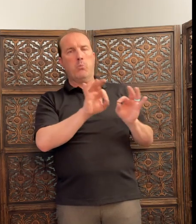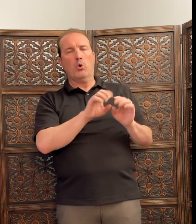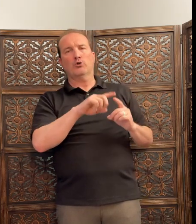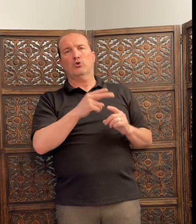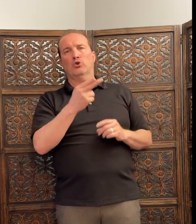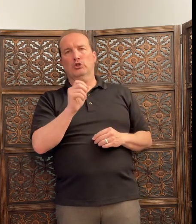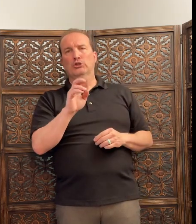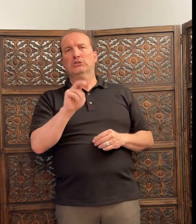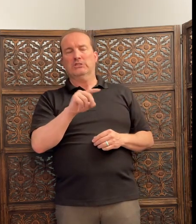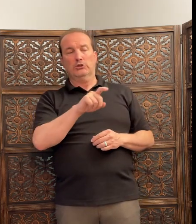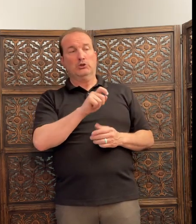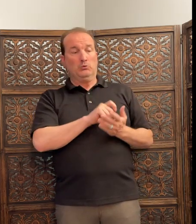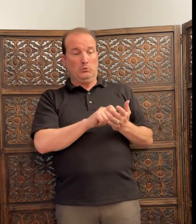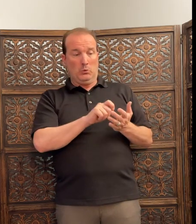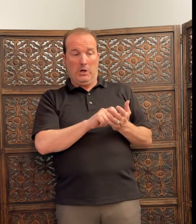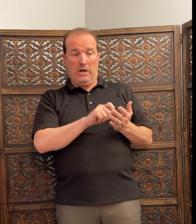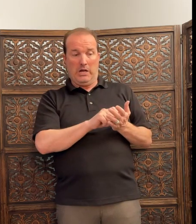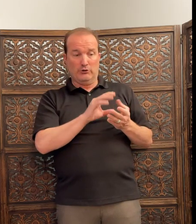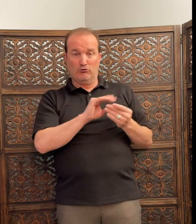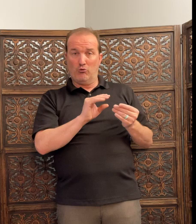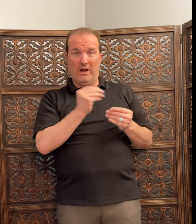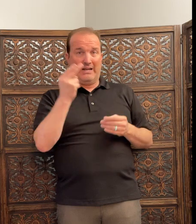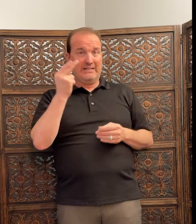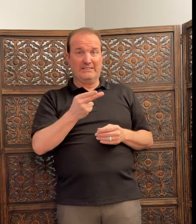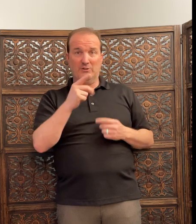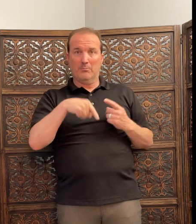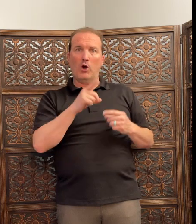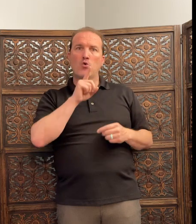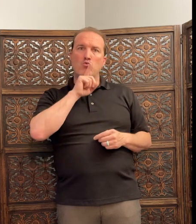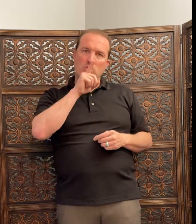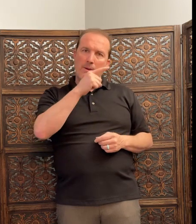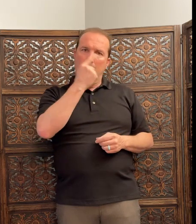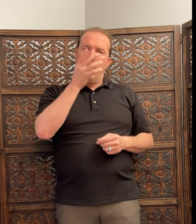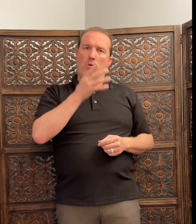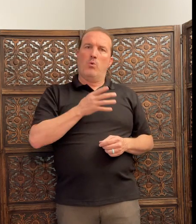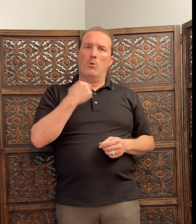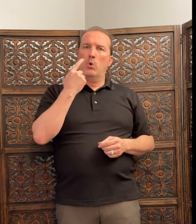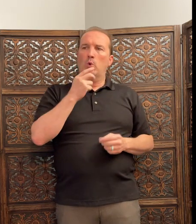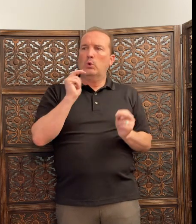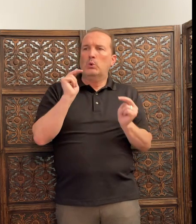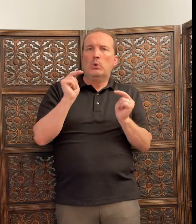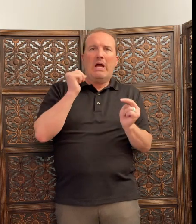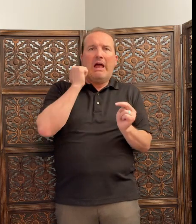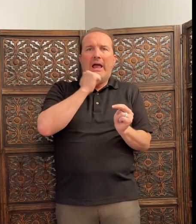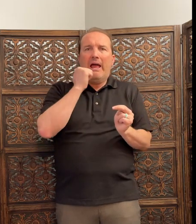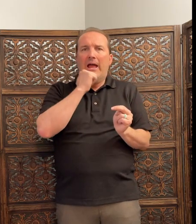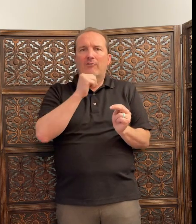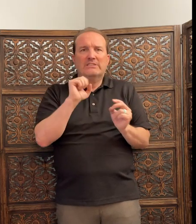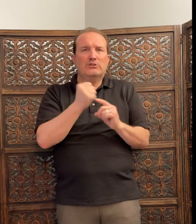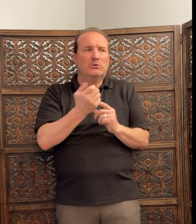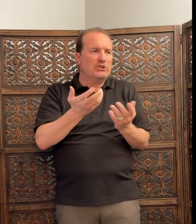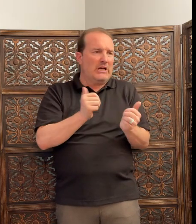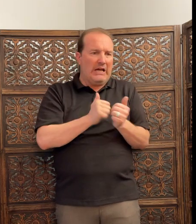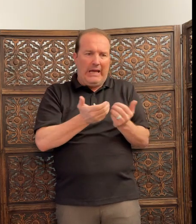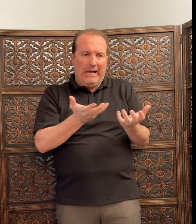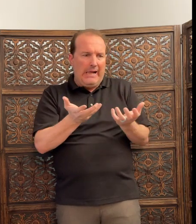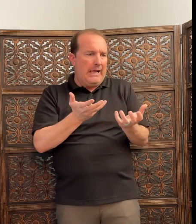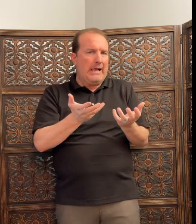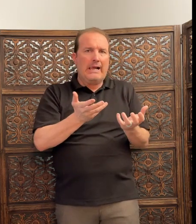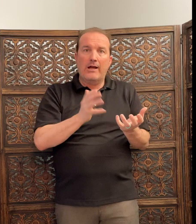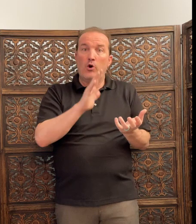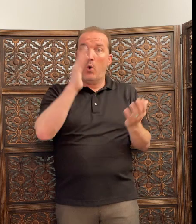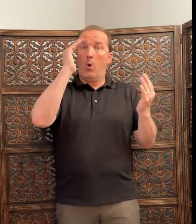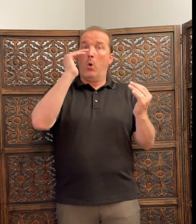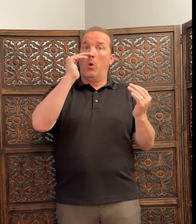especially important to Hurston. She focused on retelling stories and histories about real Black women negotiating everyday